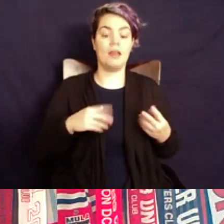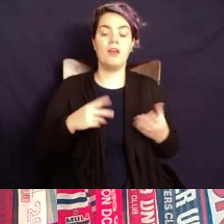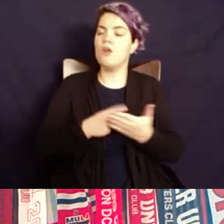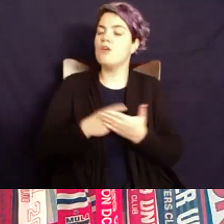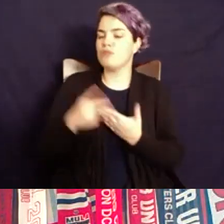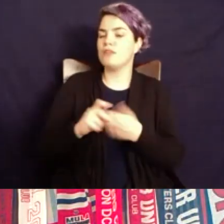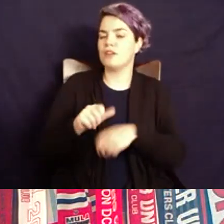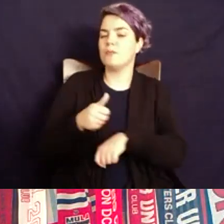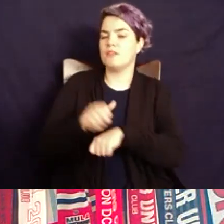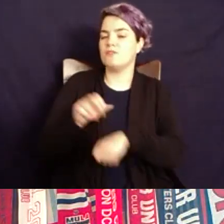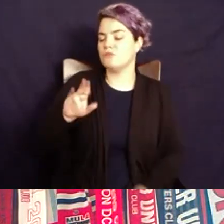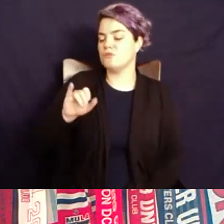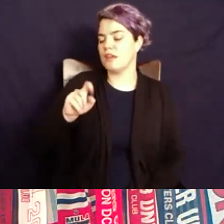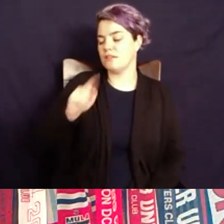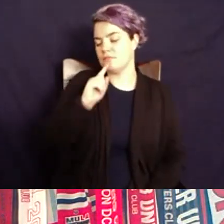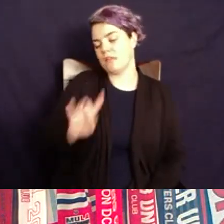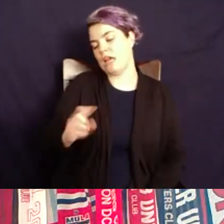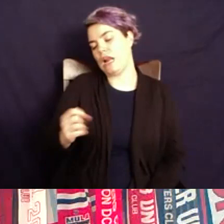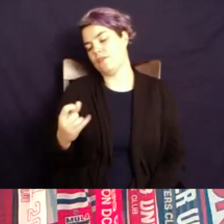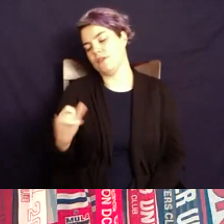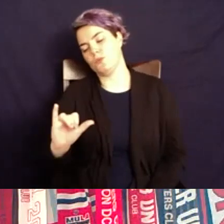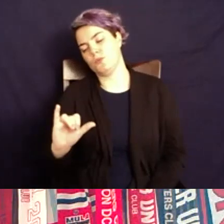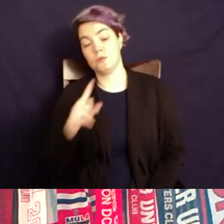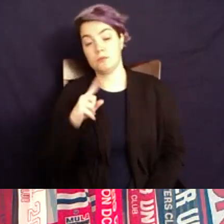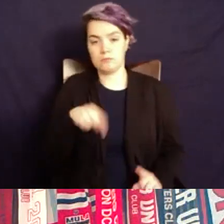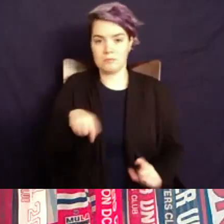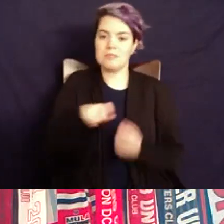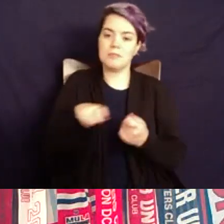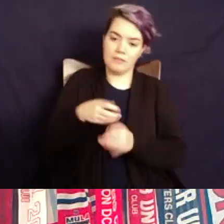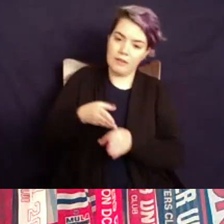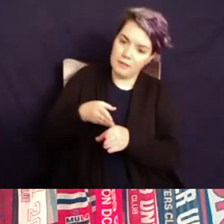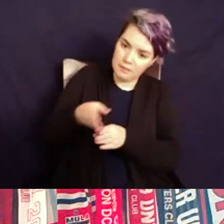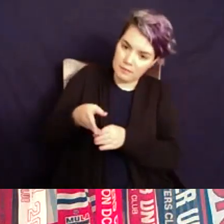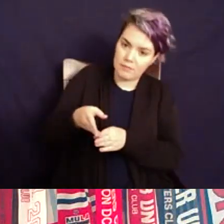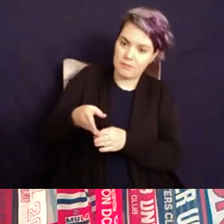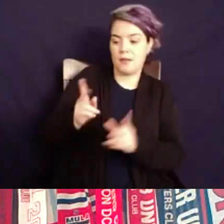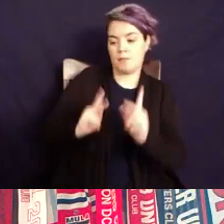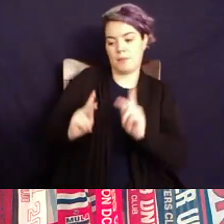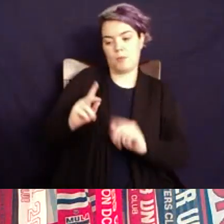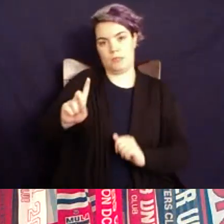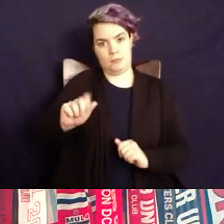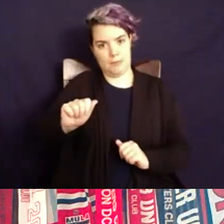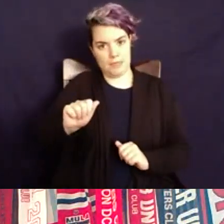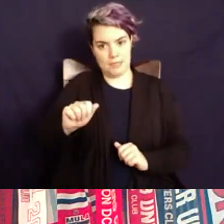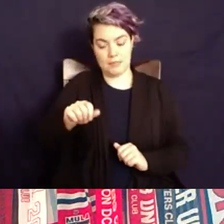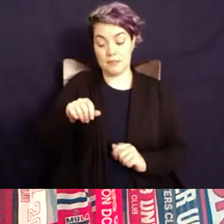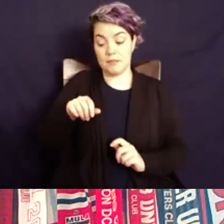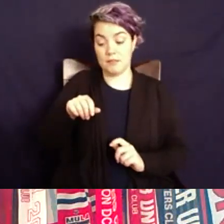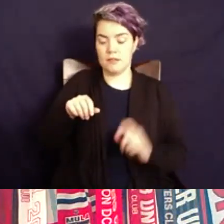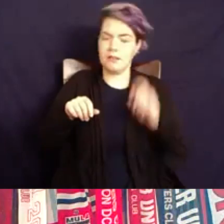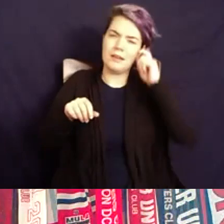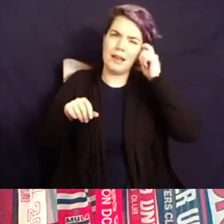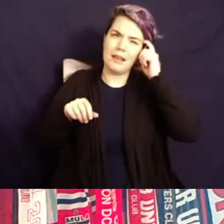are 811. That is specifically for people with disabilities, and the project-based units were set aside. There's a